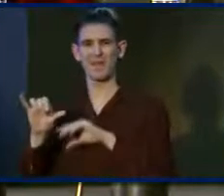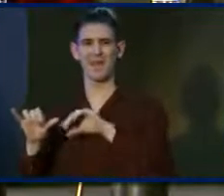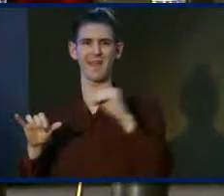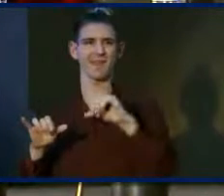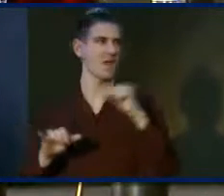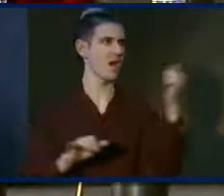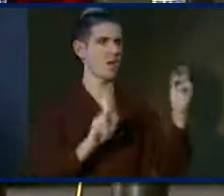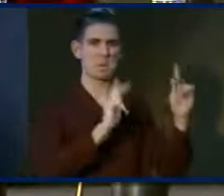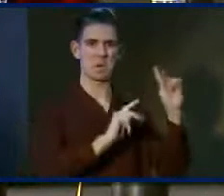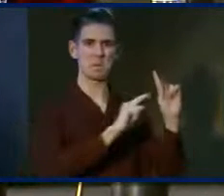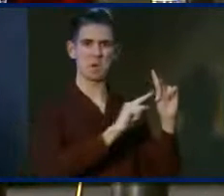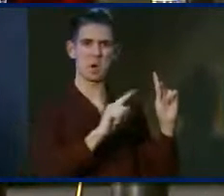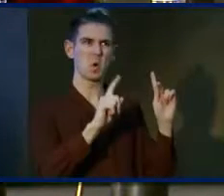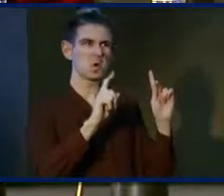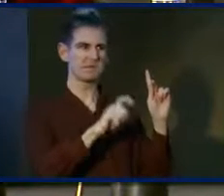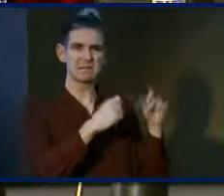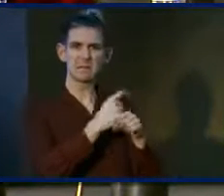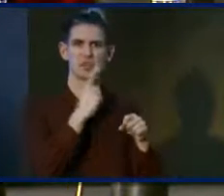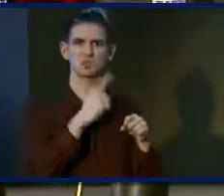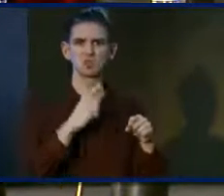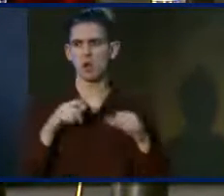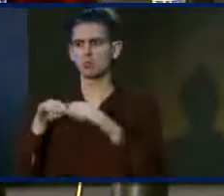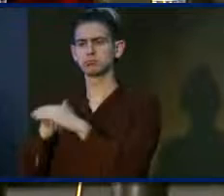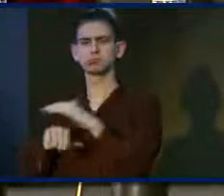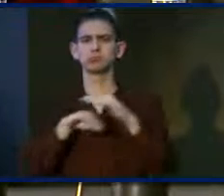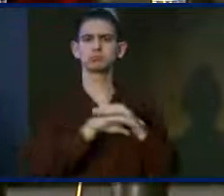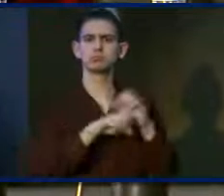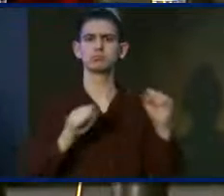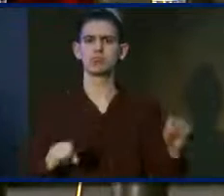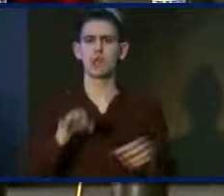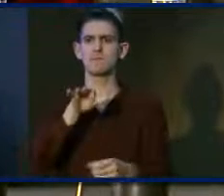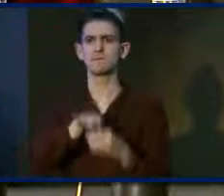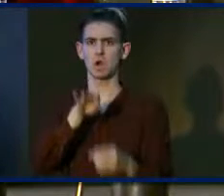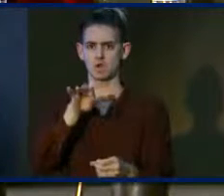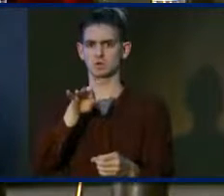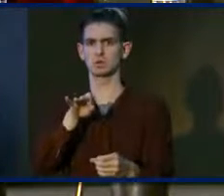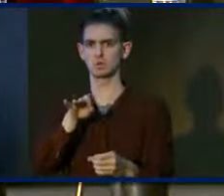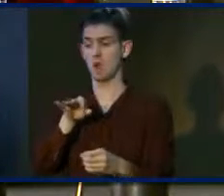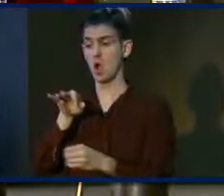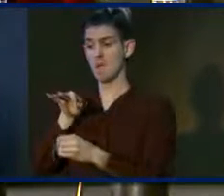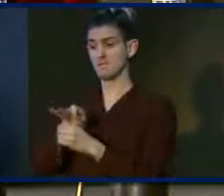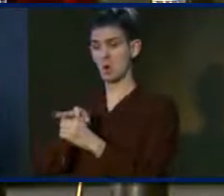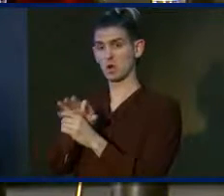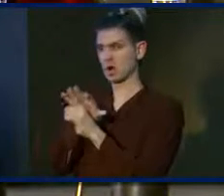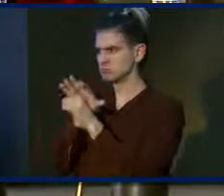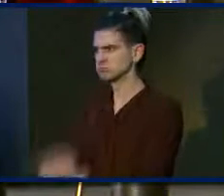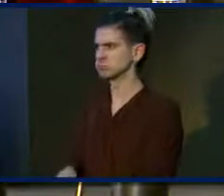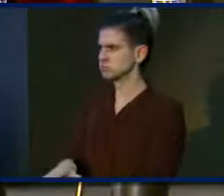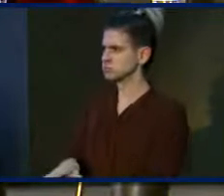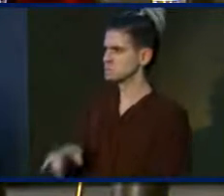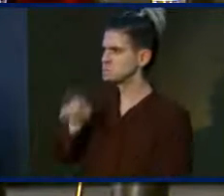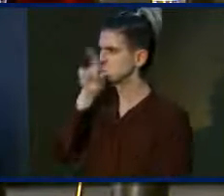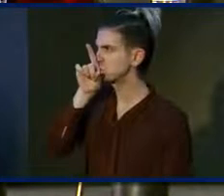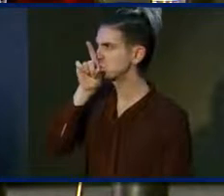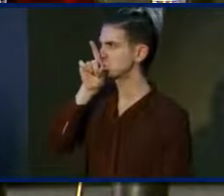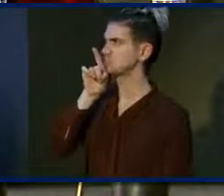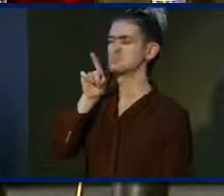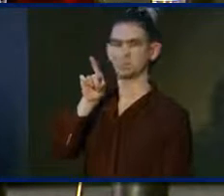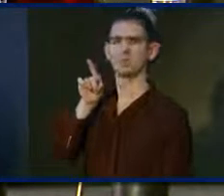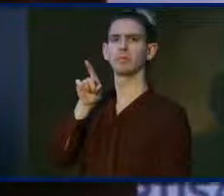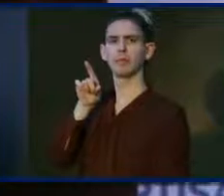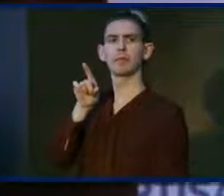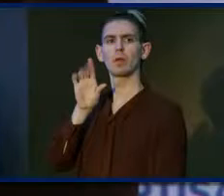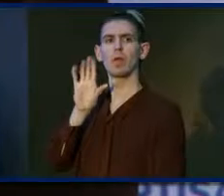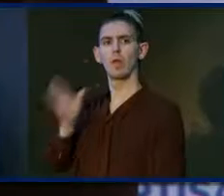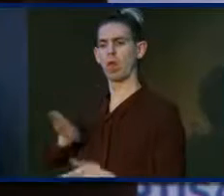easier to vote, not harder. Voter suppression silences the most marginalized voices, the ones that we need to hear the